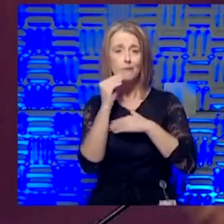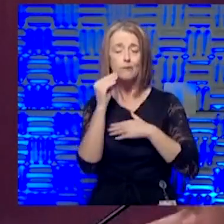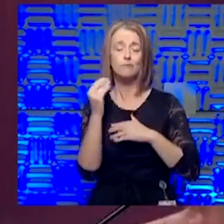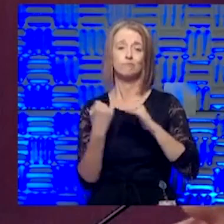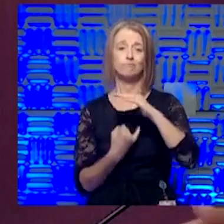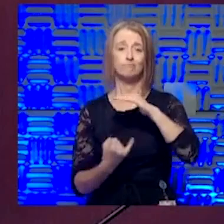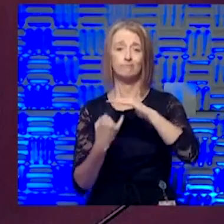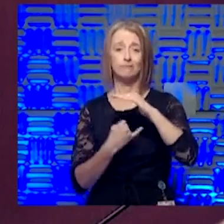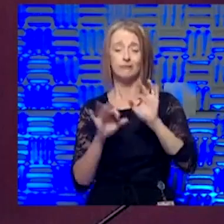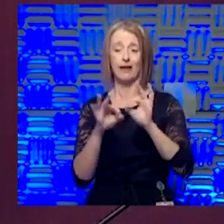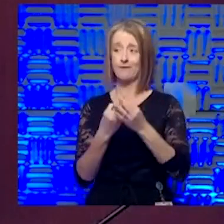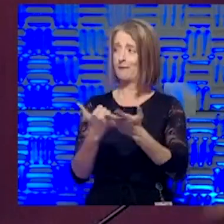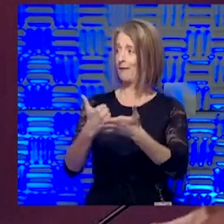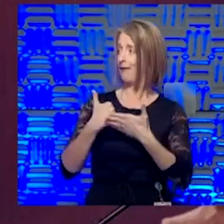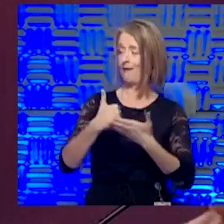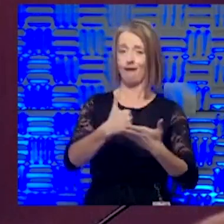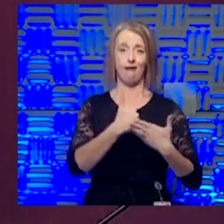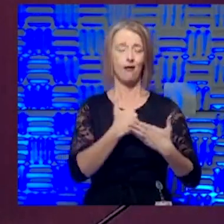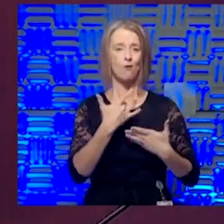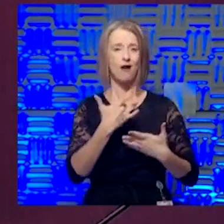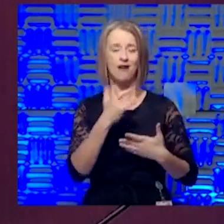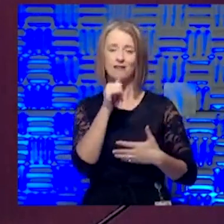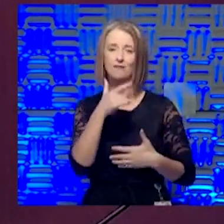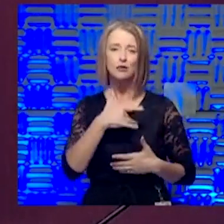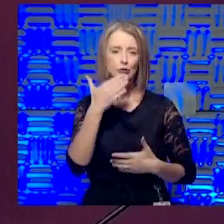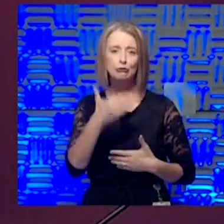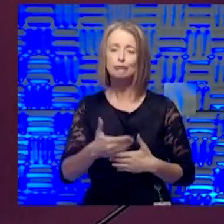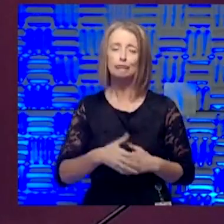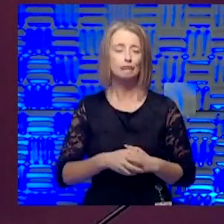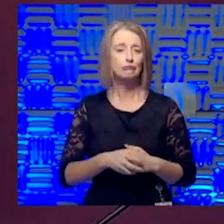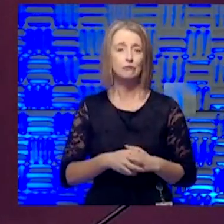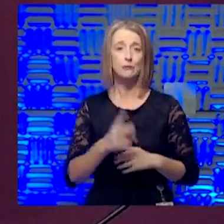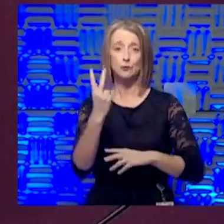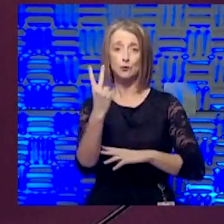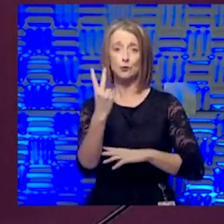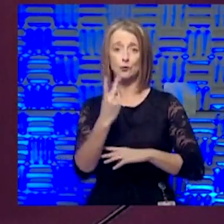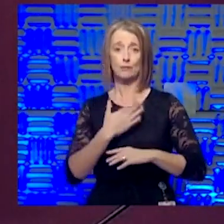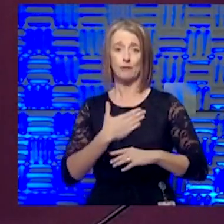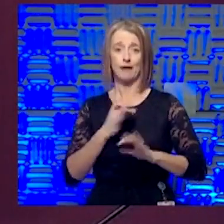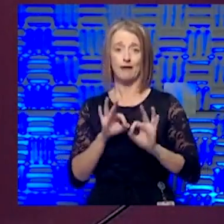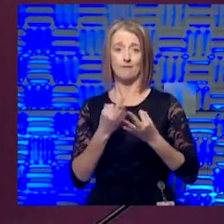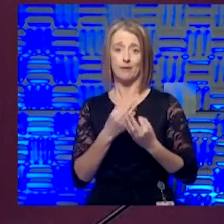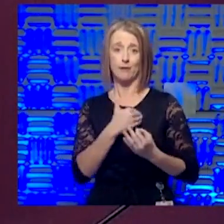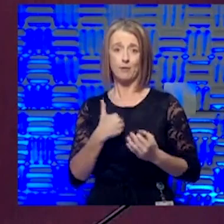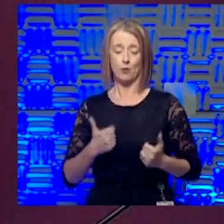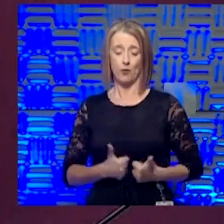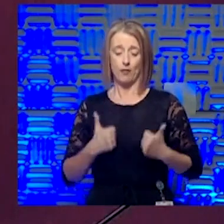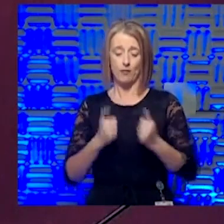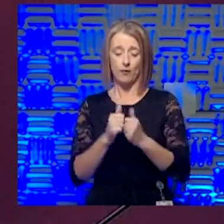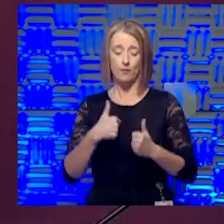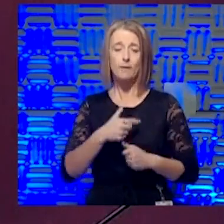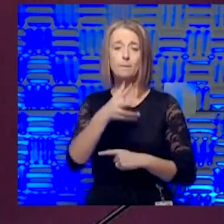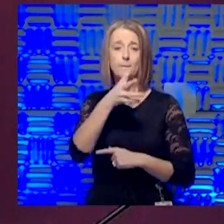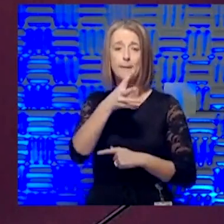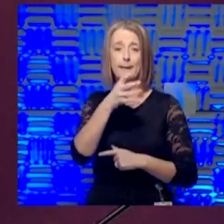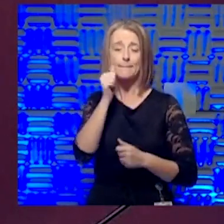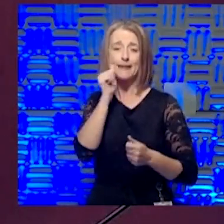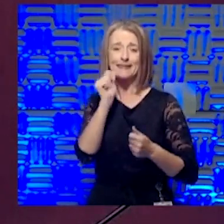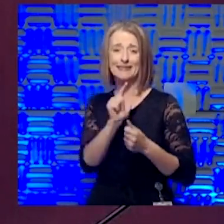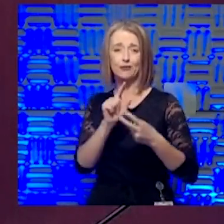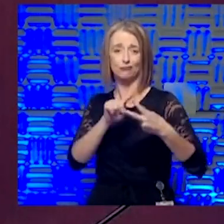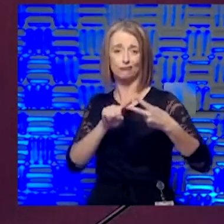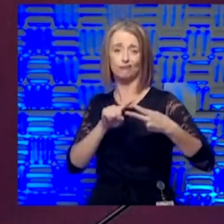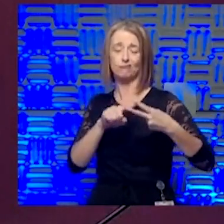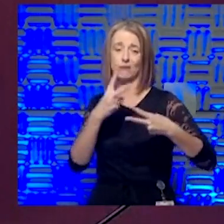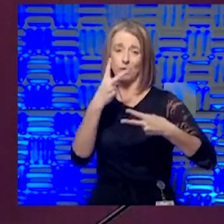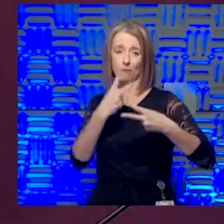my family was helping out with me feeling bad, and 2 of my family members that live with me, my mom and my sister,